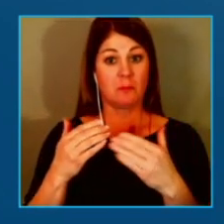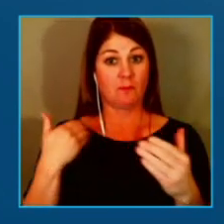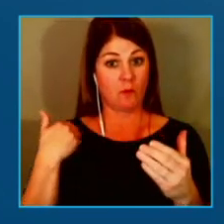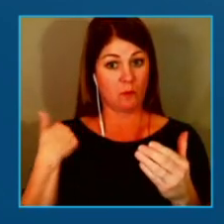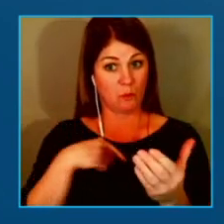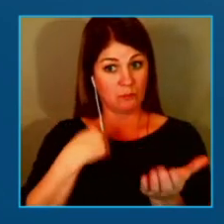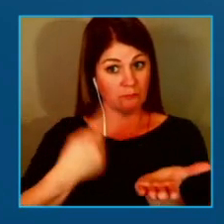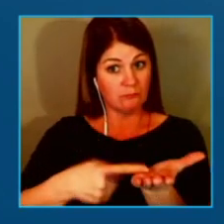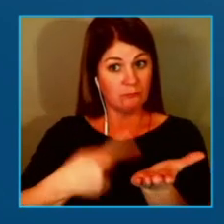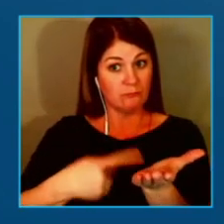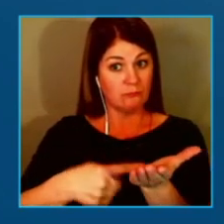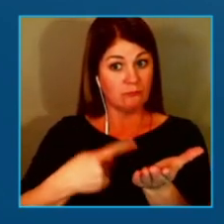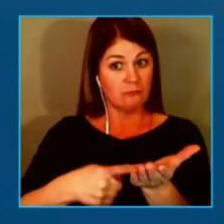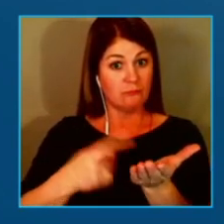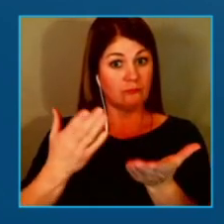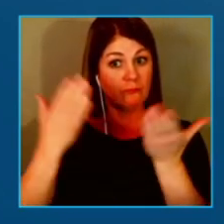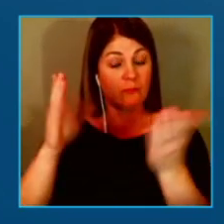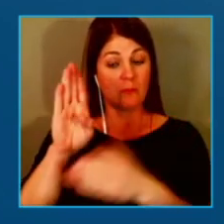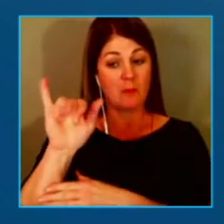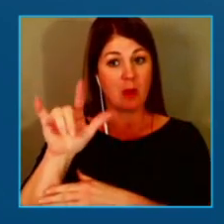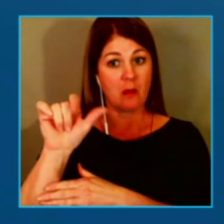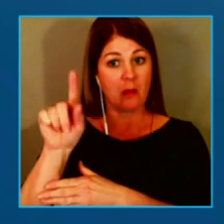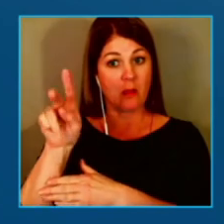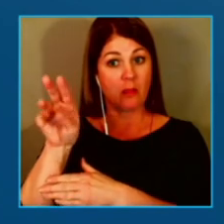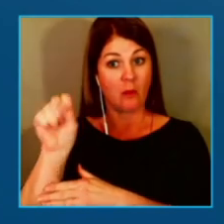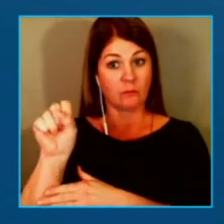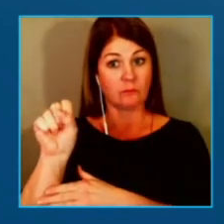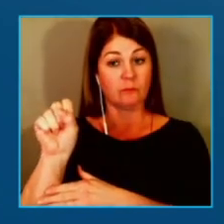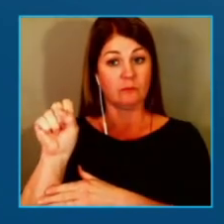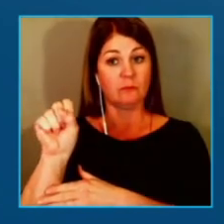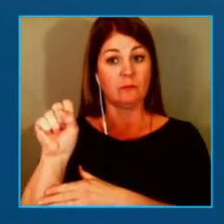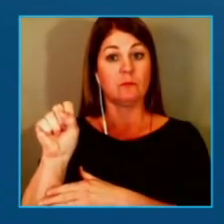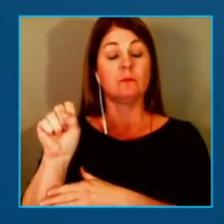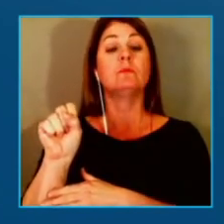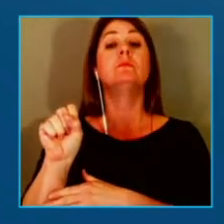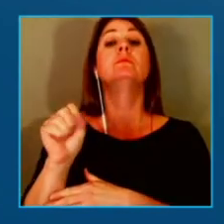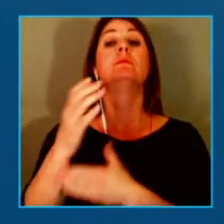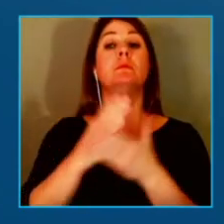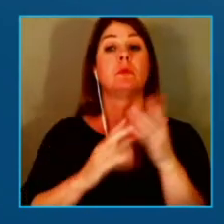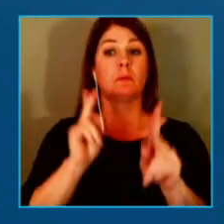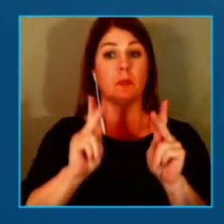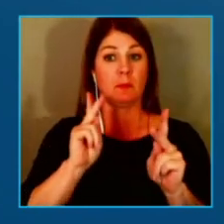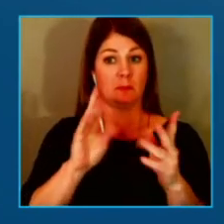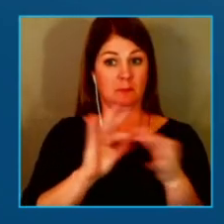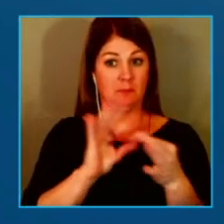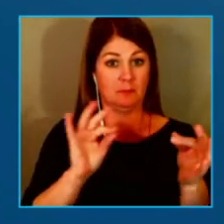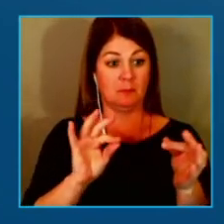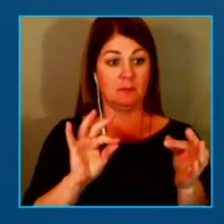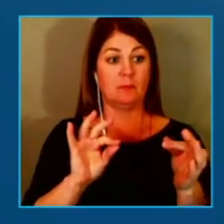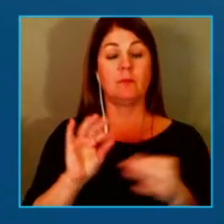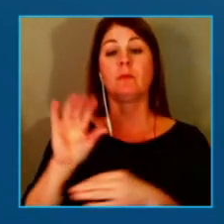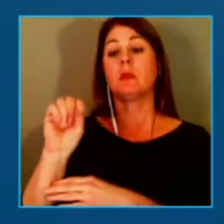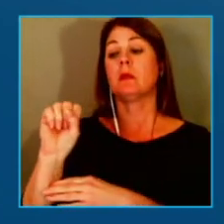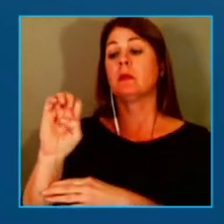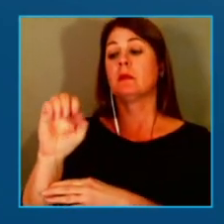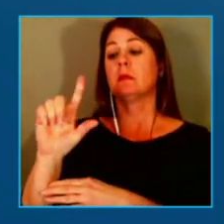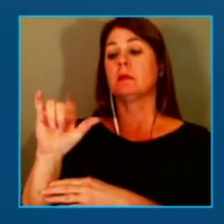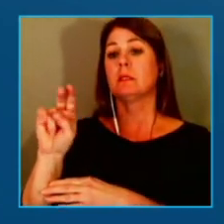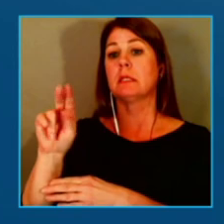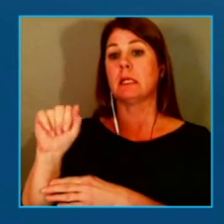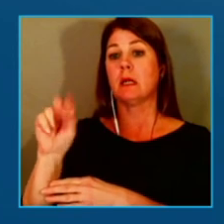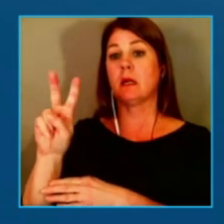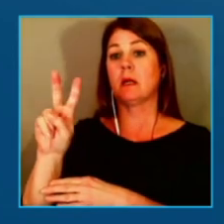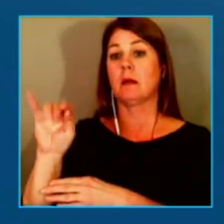updated bylaws, we will hear from both Ms. Selena Vickers, representing